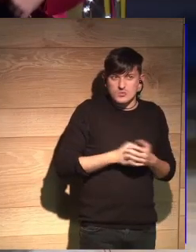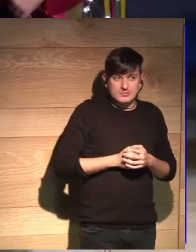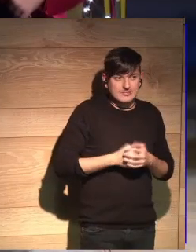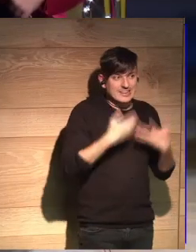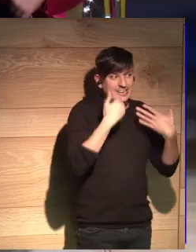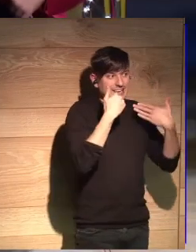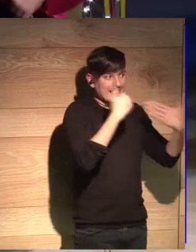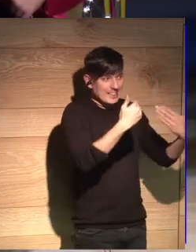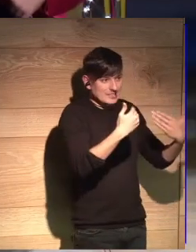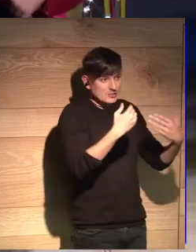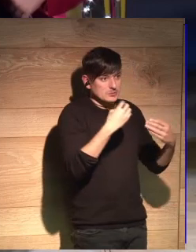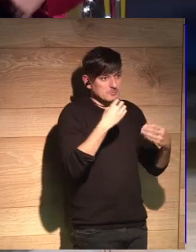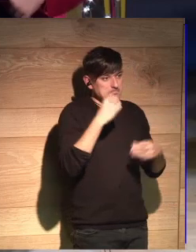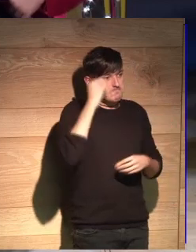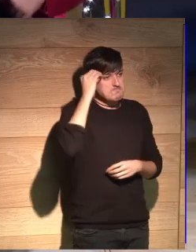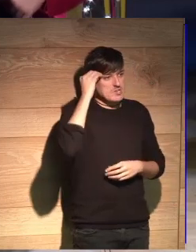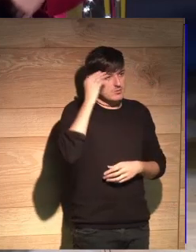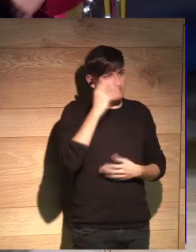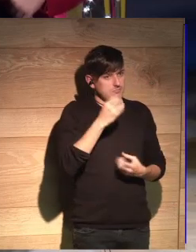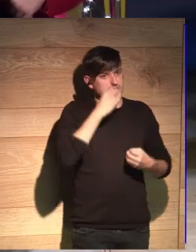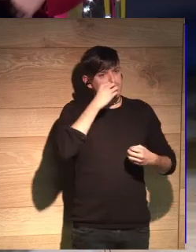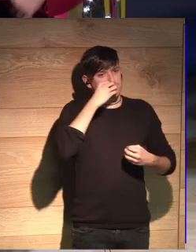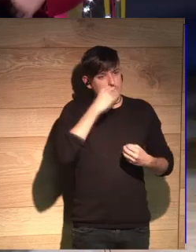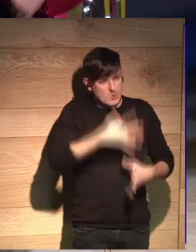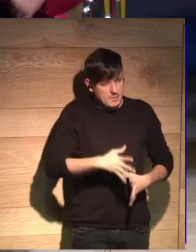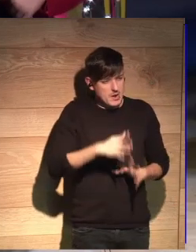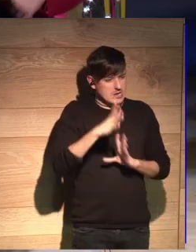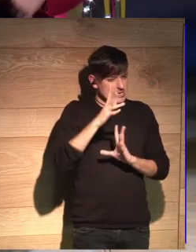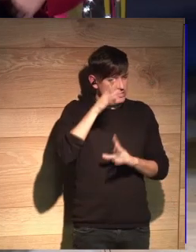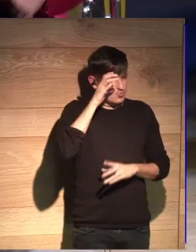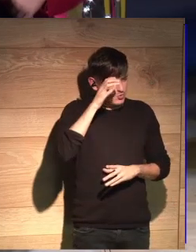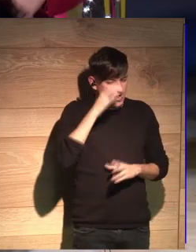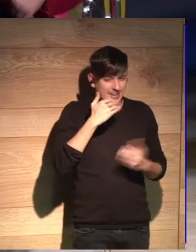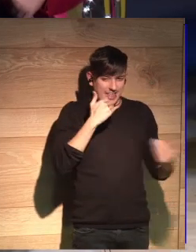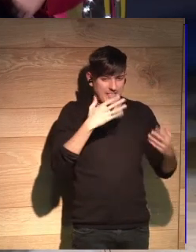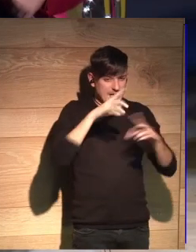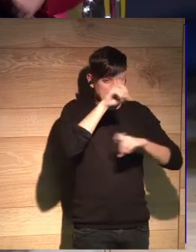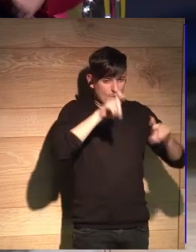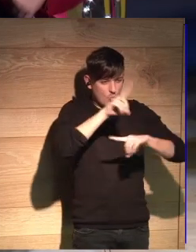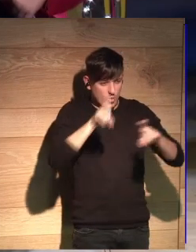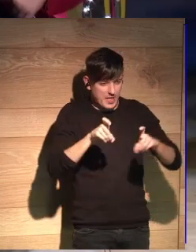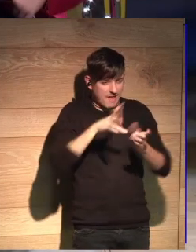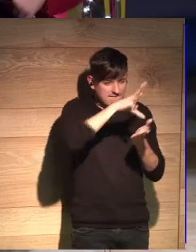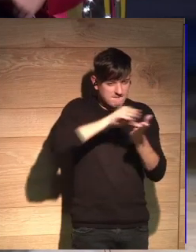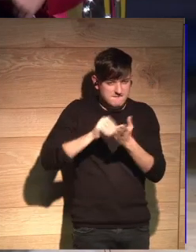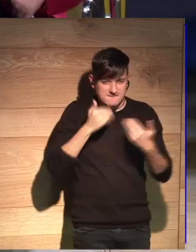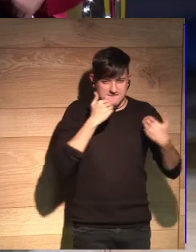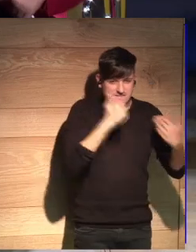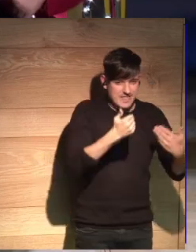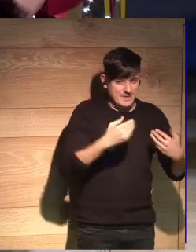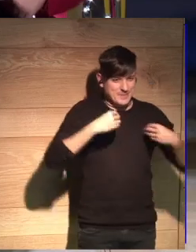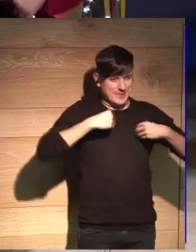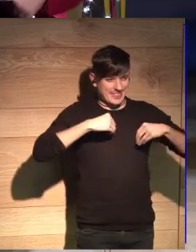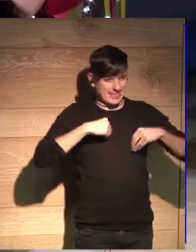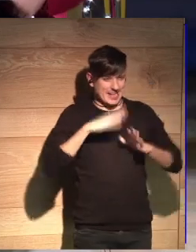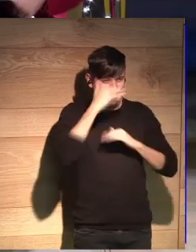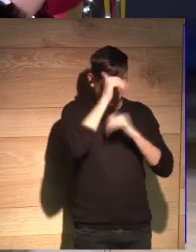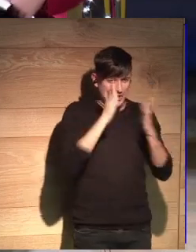you, Anders. Thank you, Juan Luis. It was fascinating to listening to you, and thank you all for your questions and for your attention. Thank you.